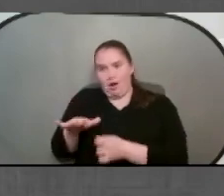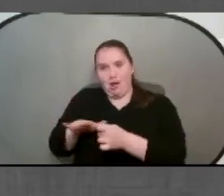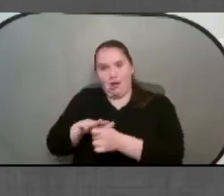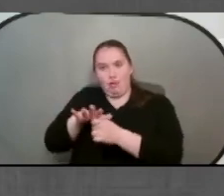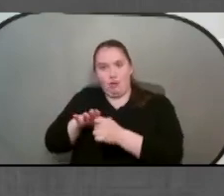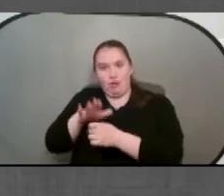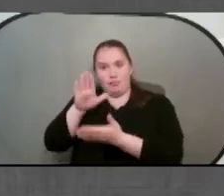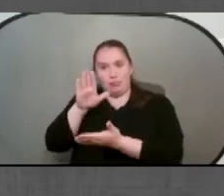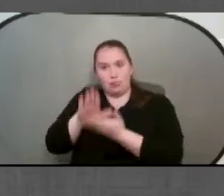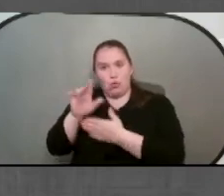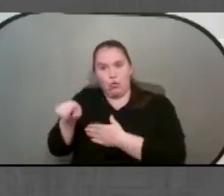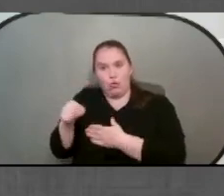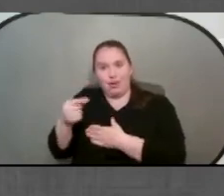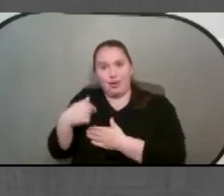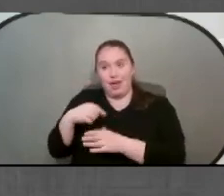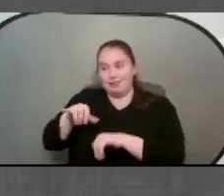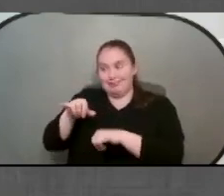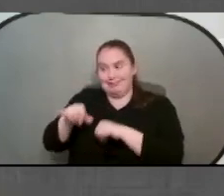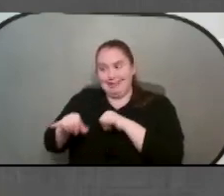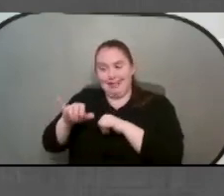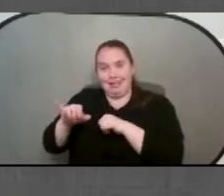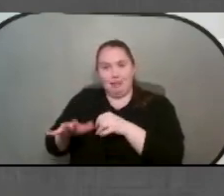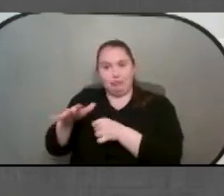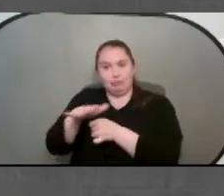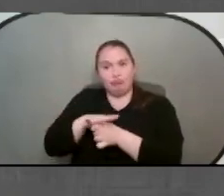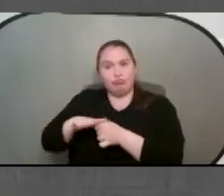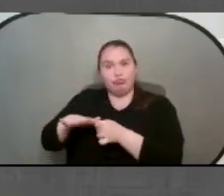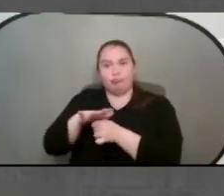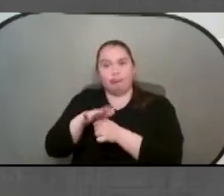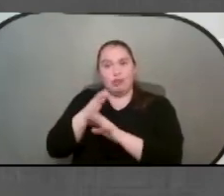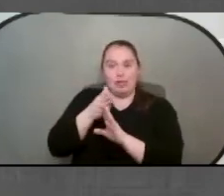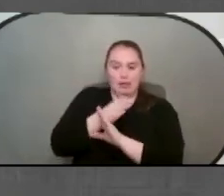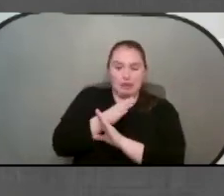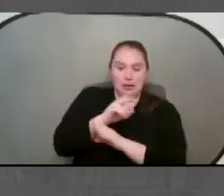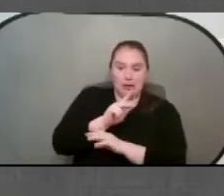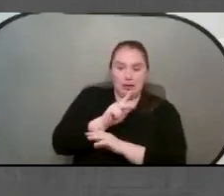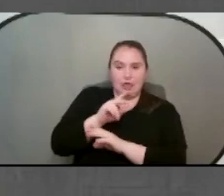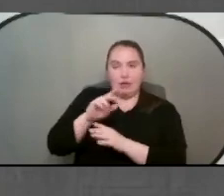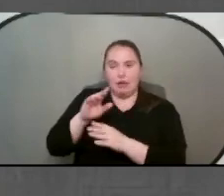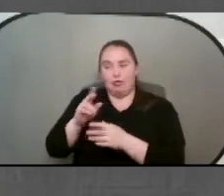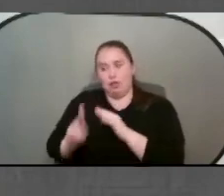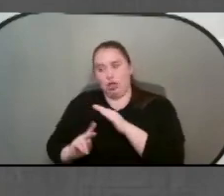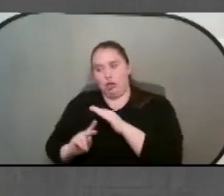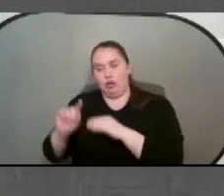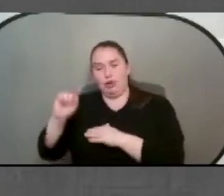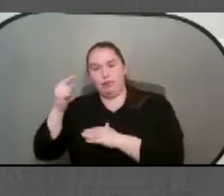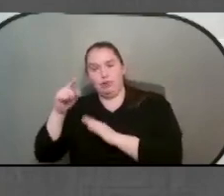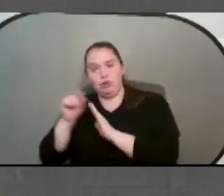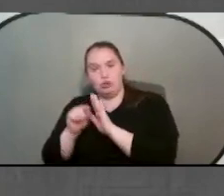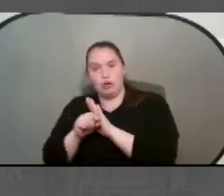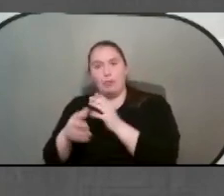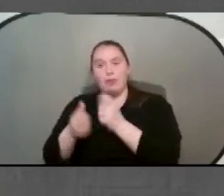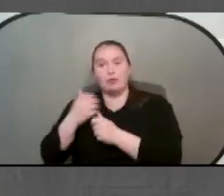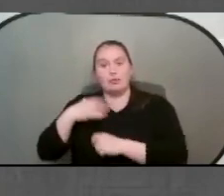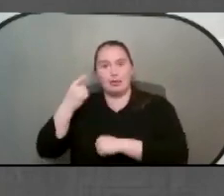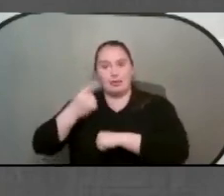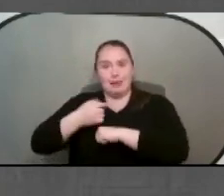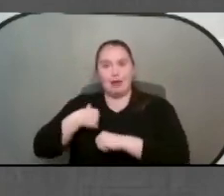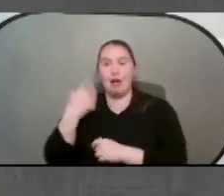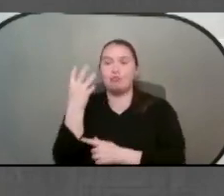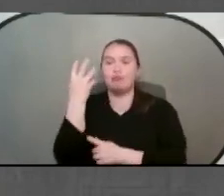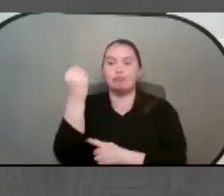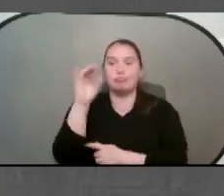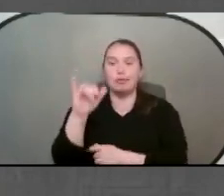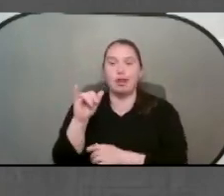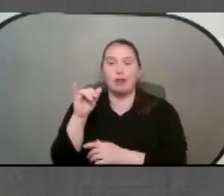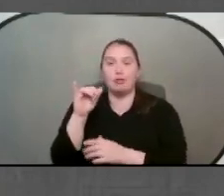school. And I stay in that wing with the kindergarten, pre-K, maybe first graders, most of my day. And then I only come out